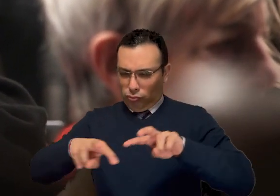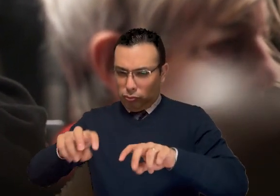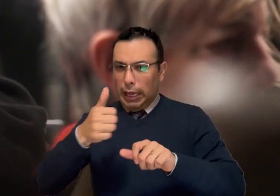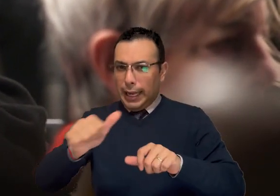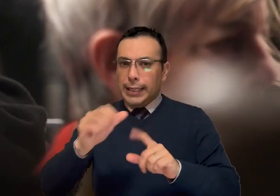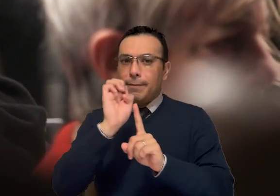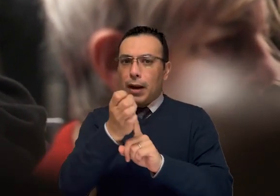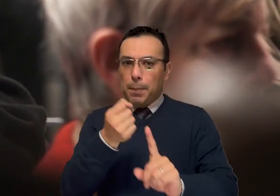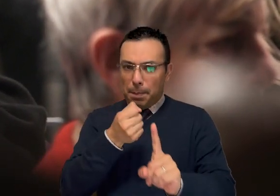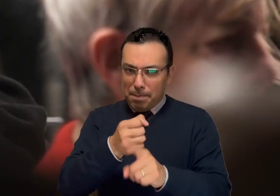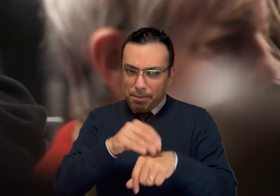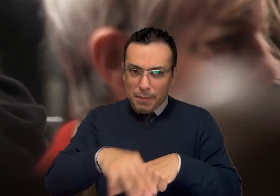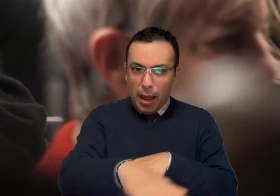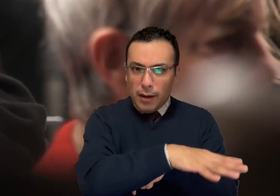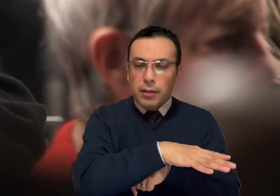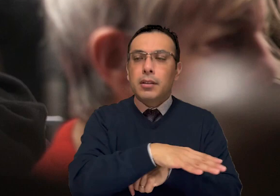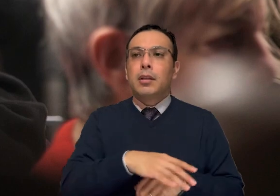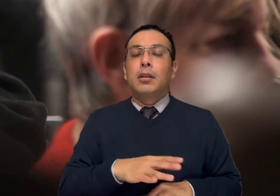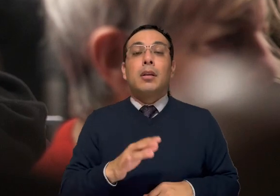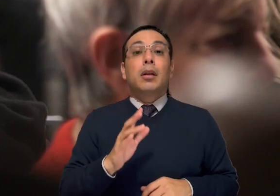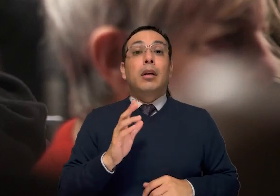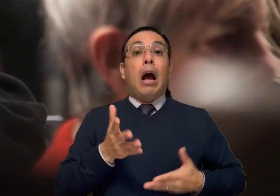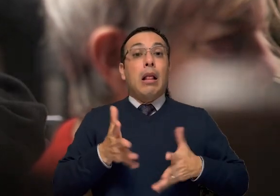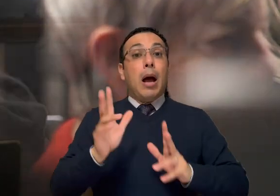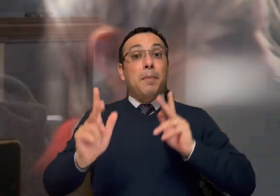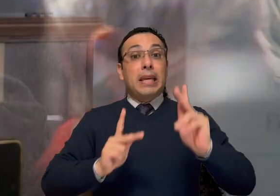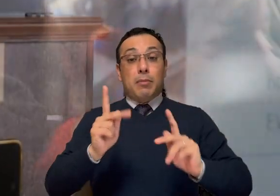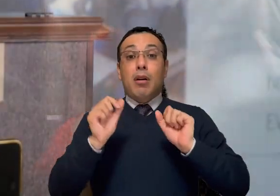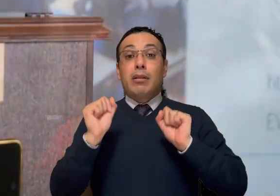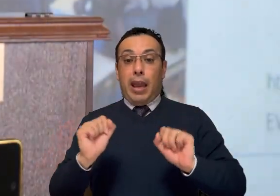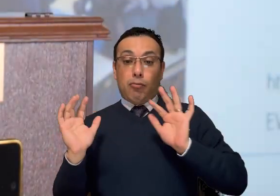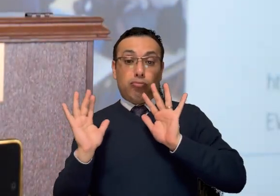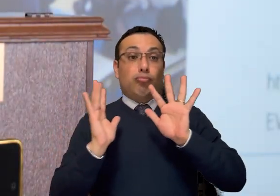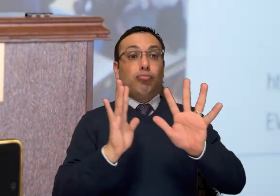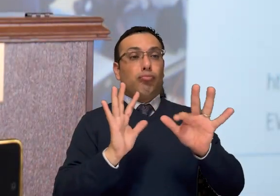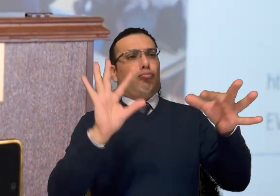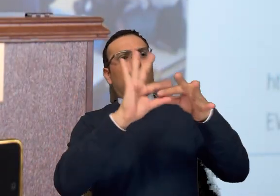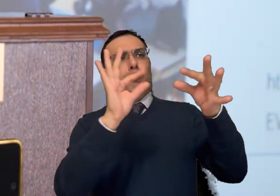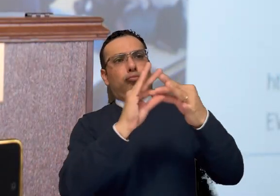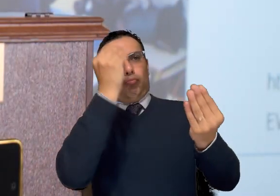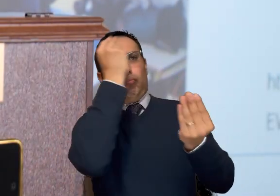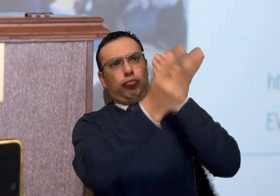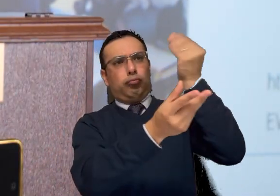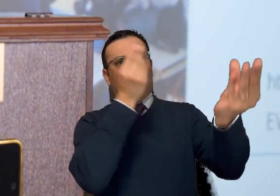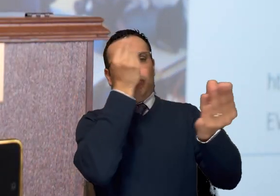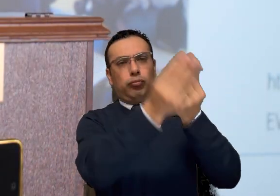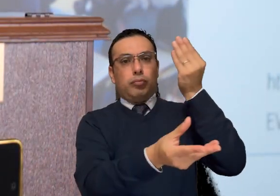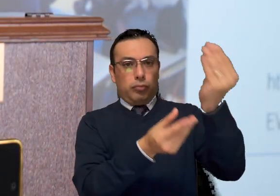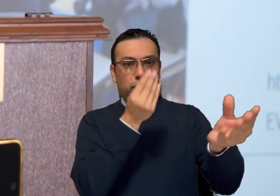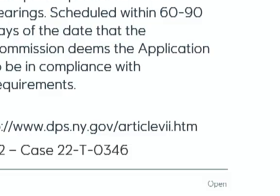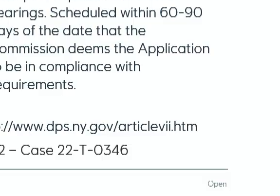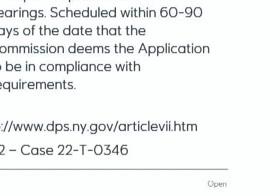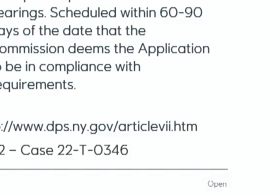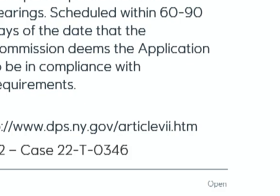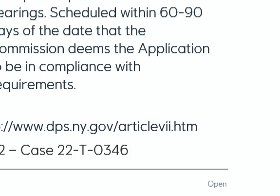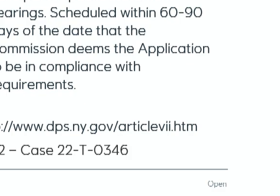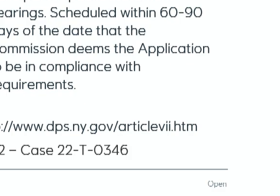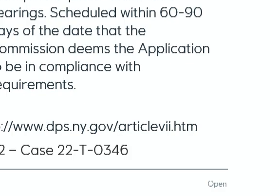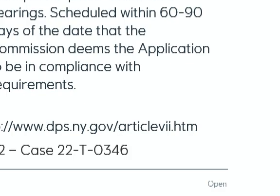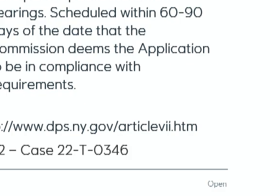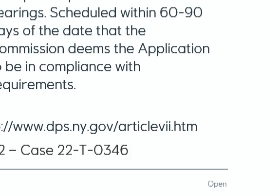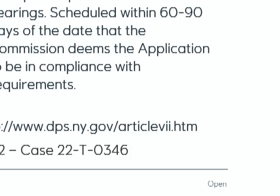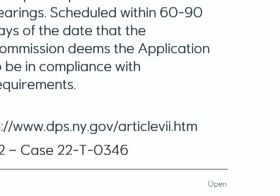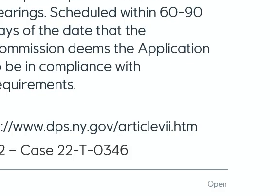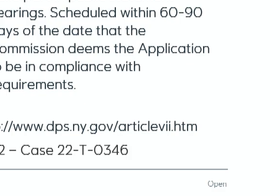to comment on the proposed project and plans. Empire 2 filed our Article